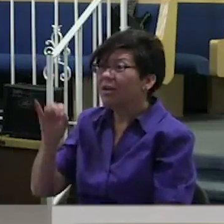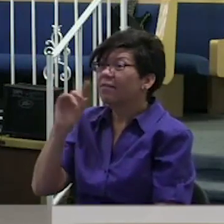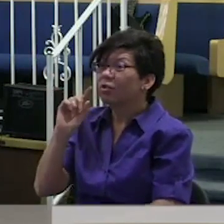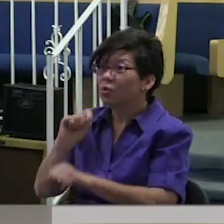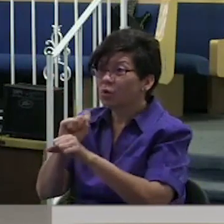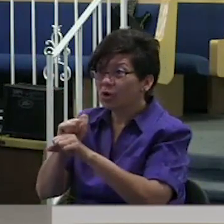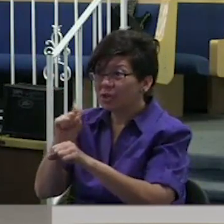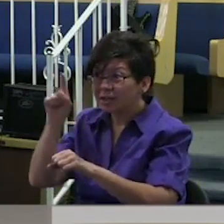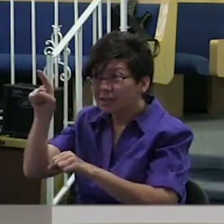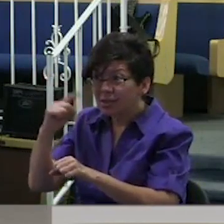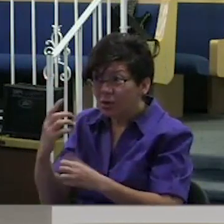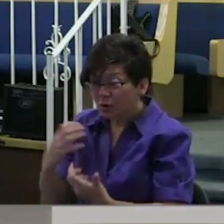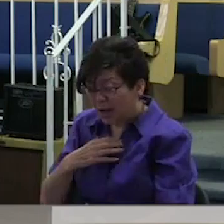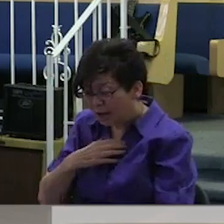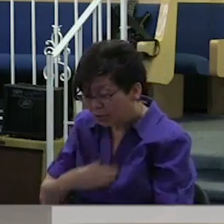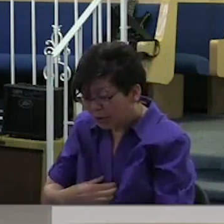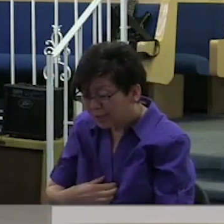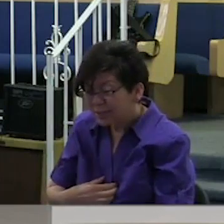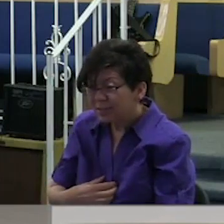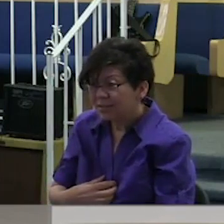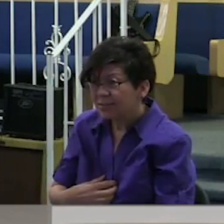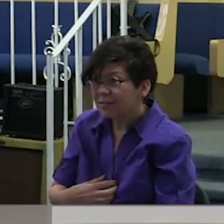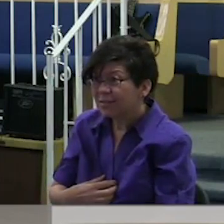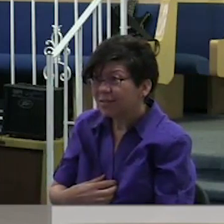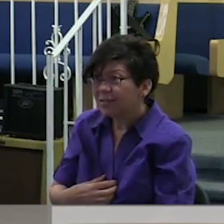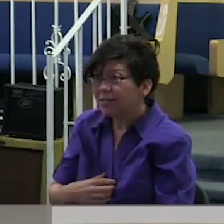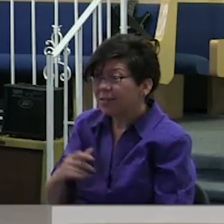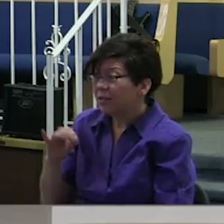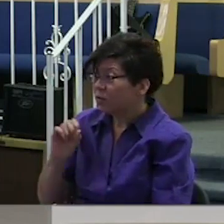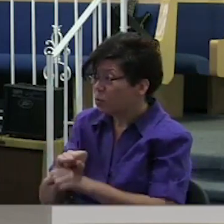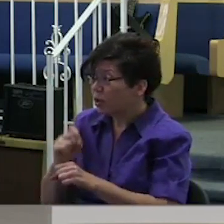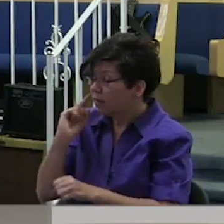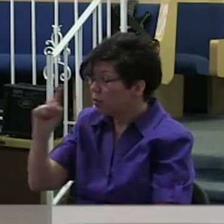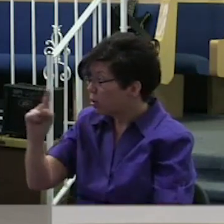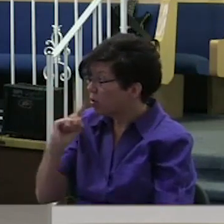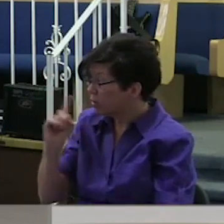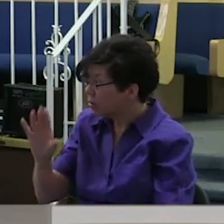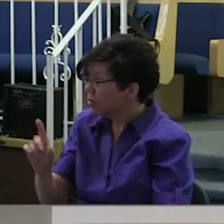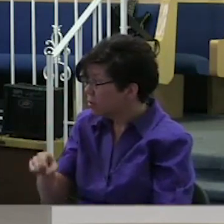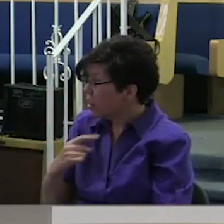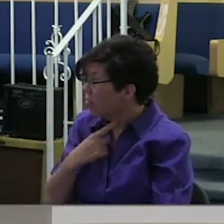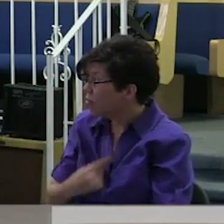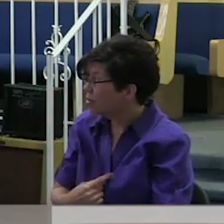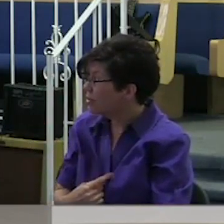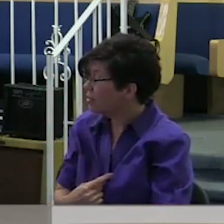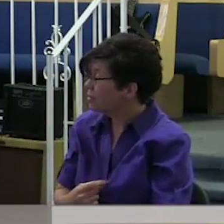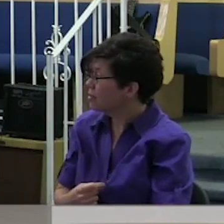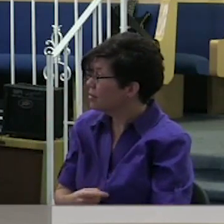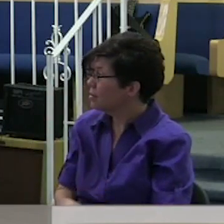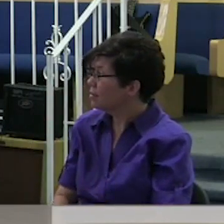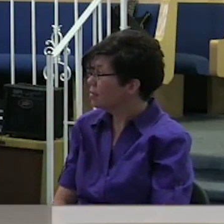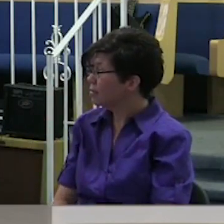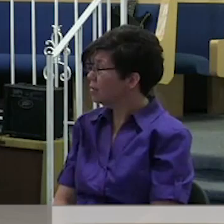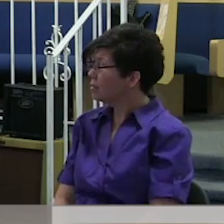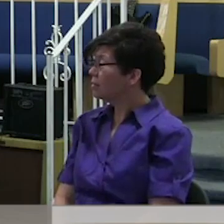for him, you ought to be hungry. If you're working for him, you ought to be thirsty.